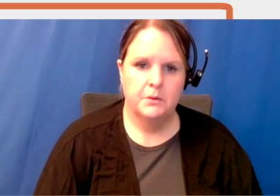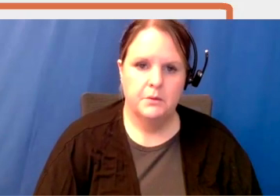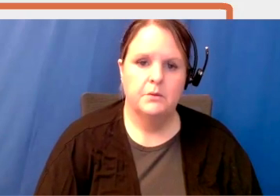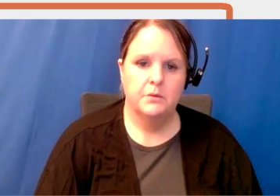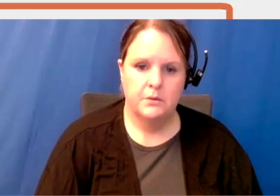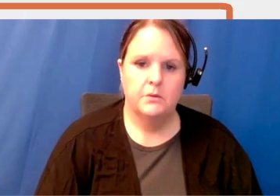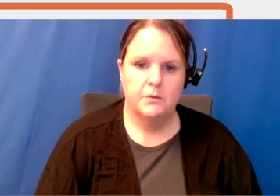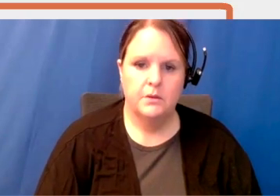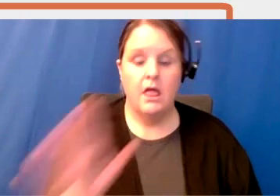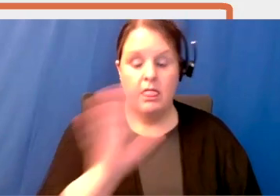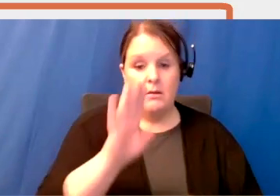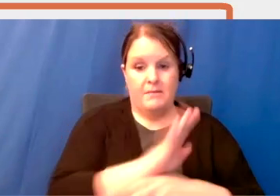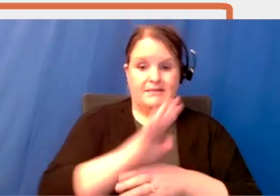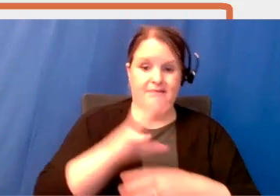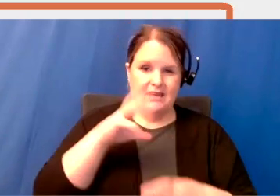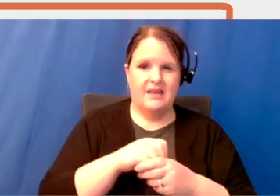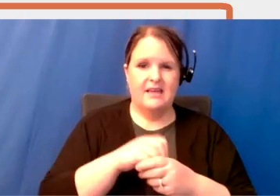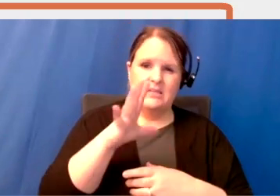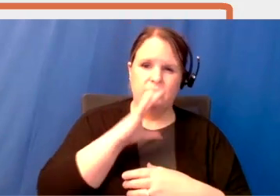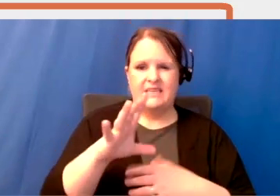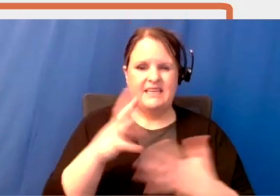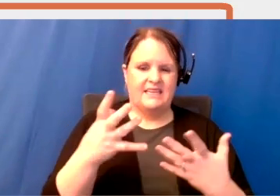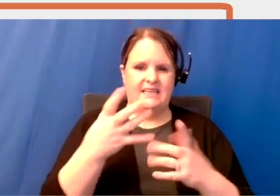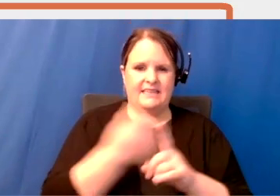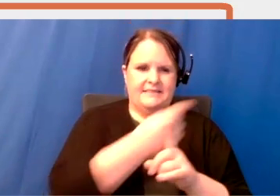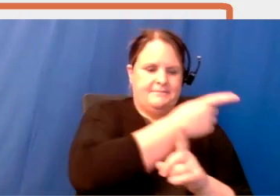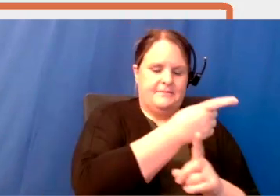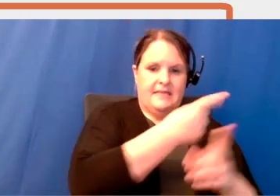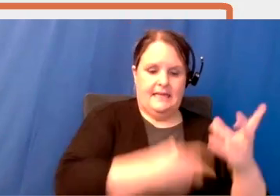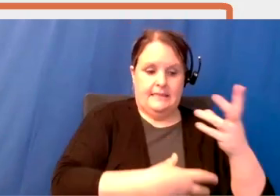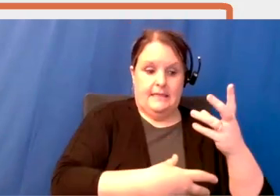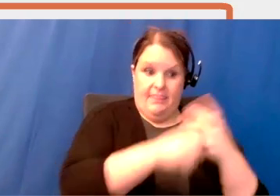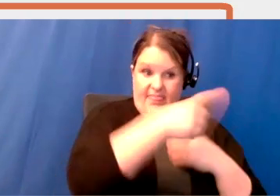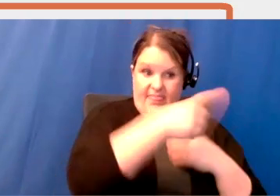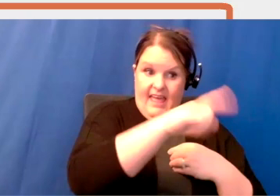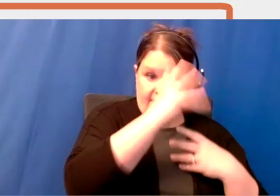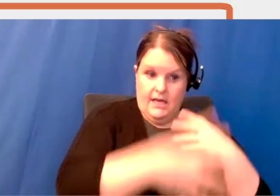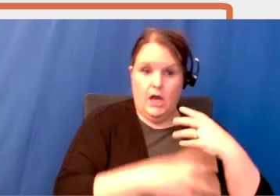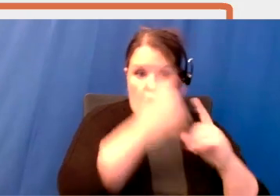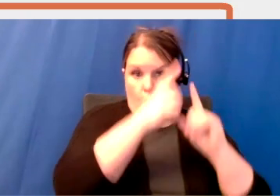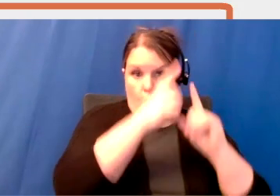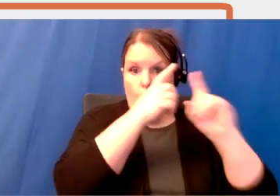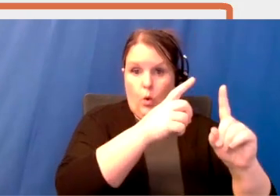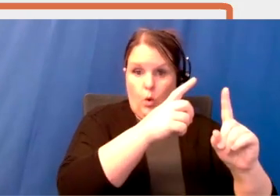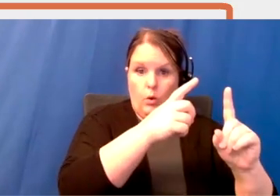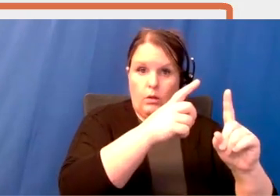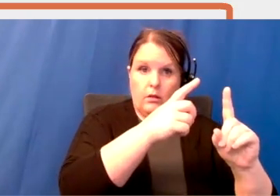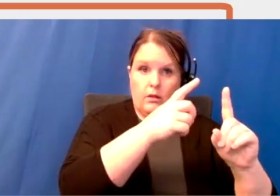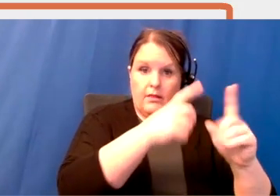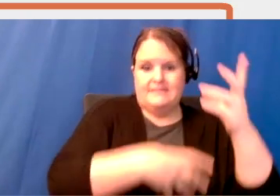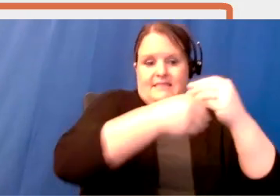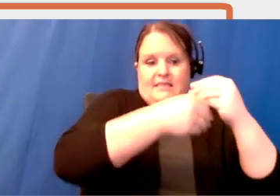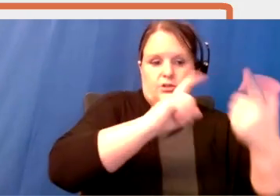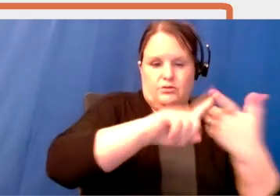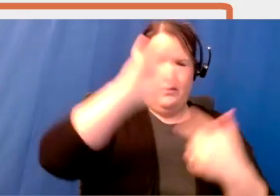engaged in is kind of tangential, right? It's an auxiliary goal to the federally funded program. So it's not